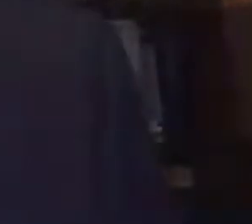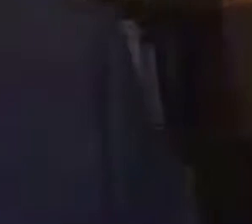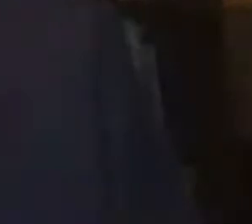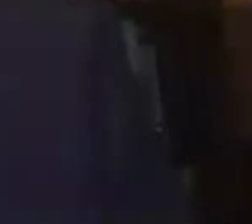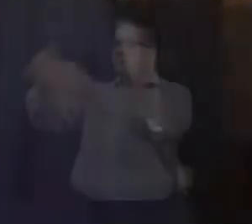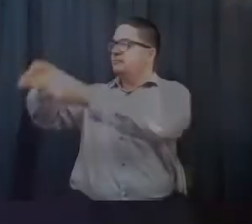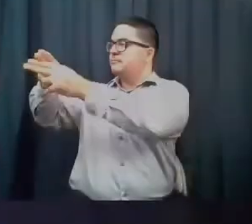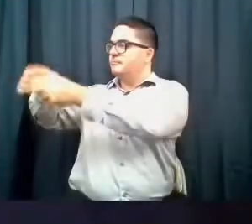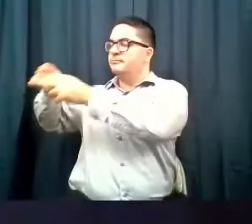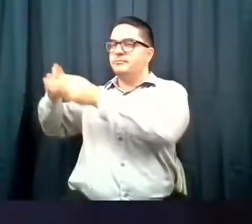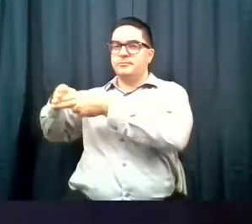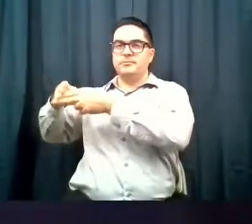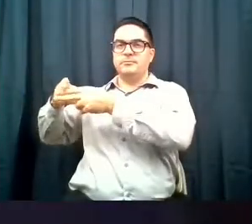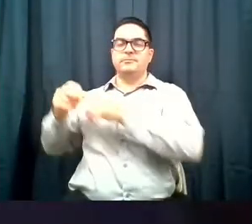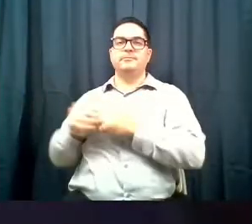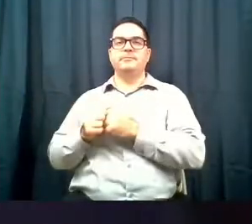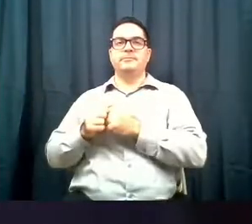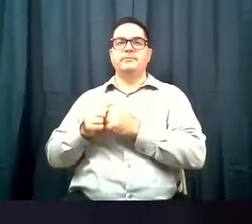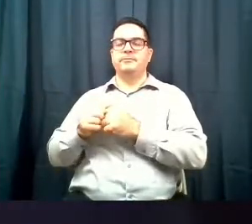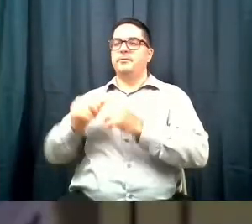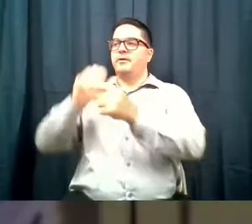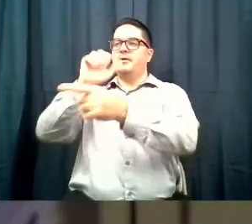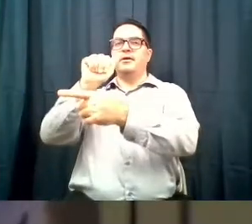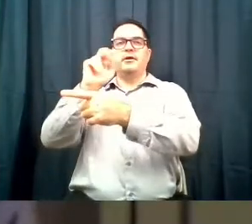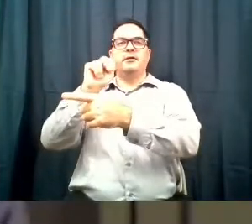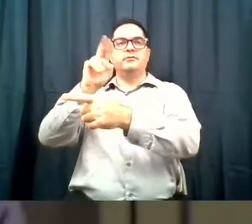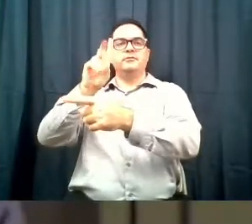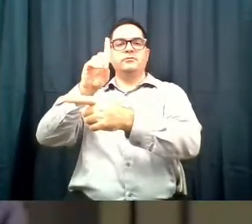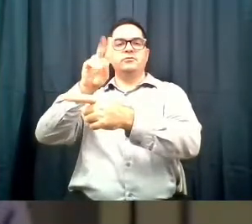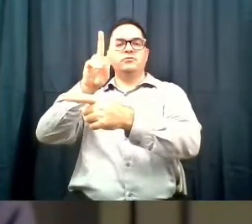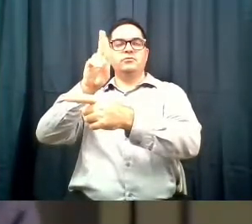board, starting with Andrew Biggs. Present.